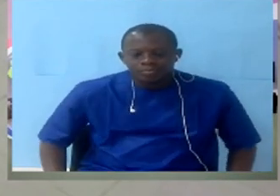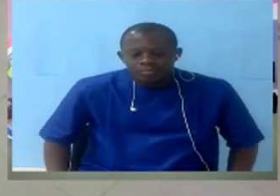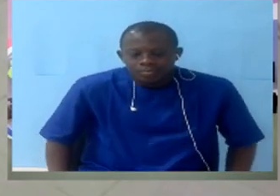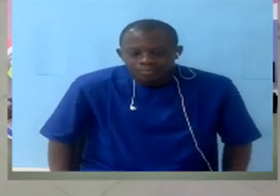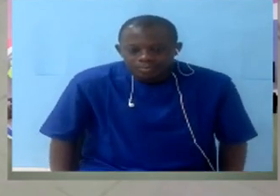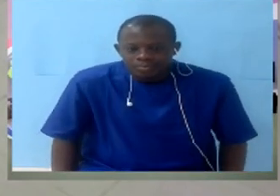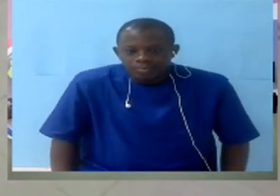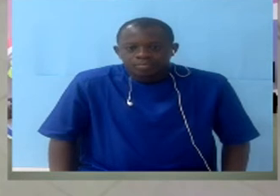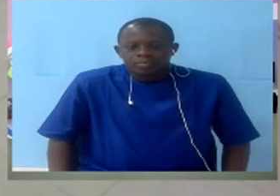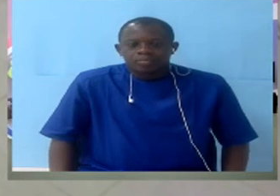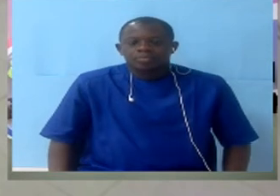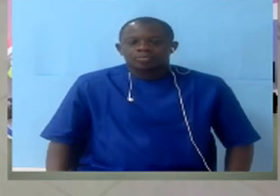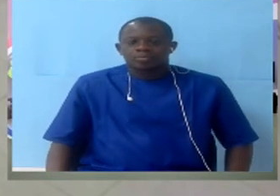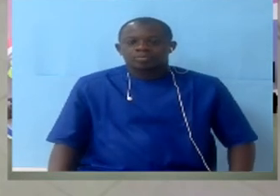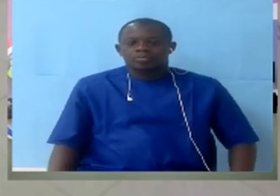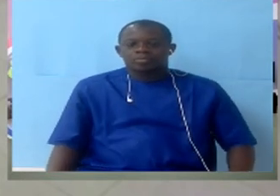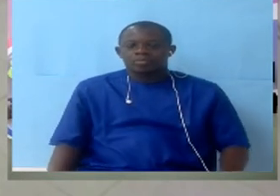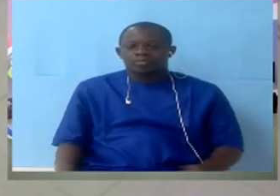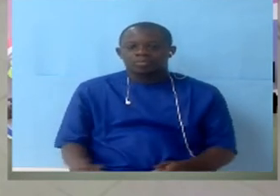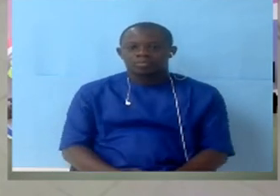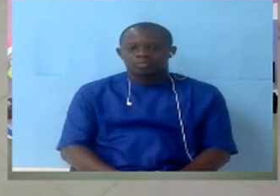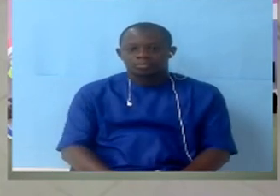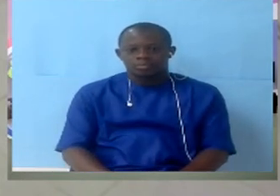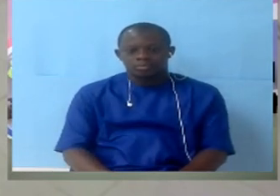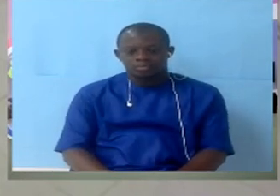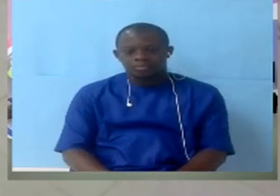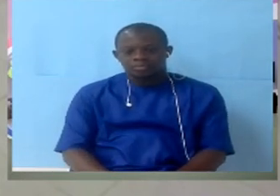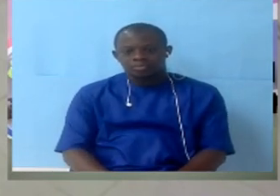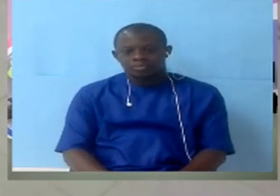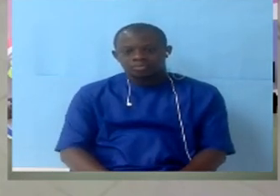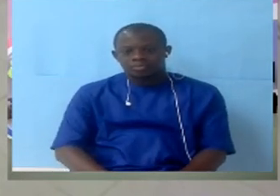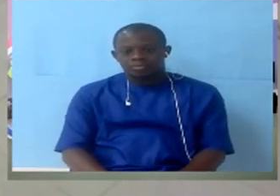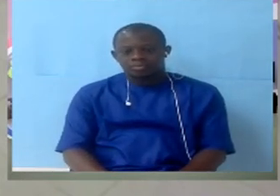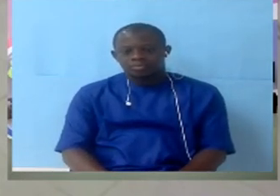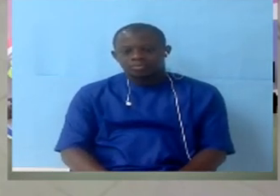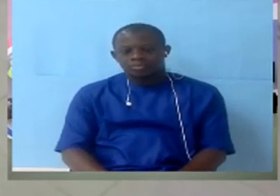newolto mune yad na I monara na o kafoto